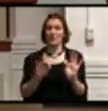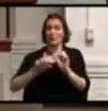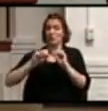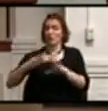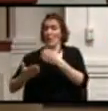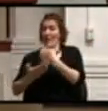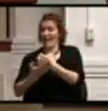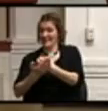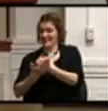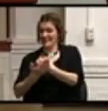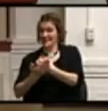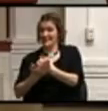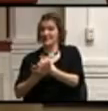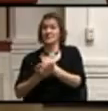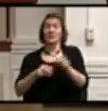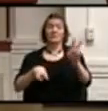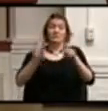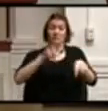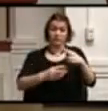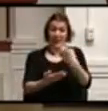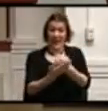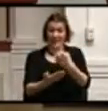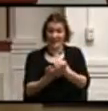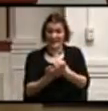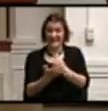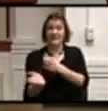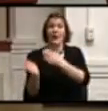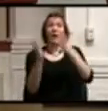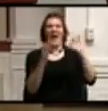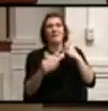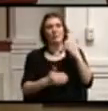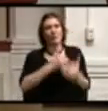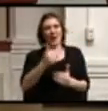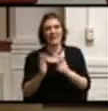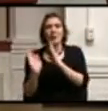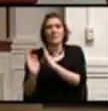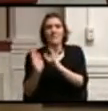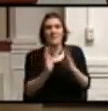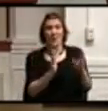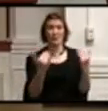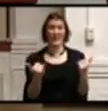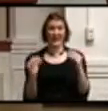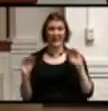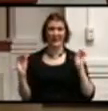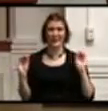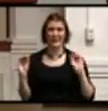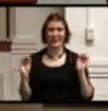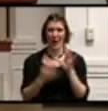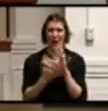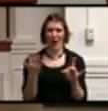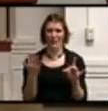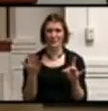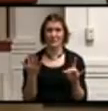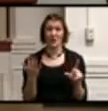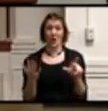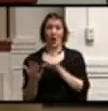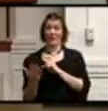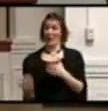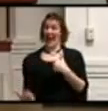lockers, the evidence officer. There's a process for evidence which the police don't have now, where an officer comes